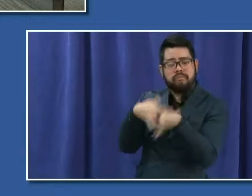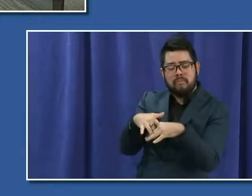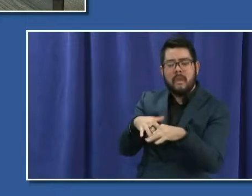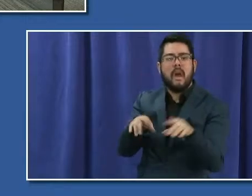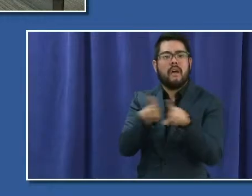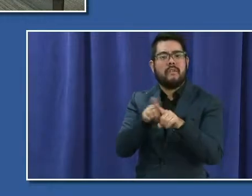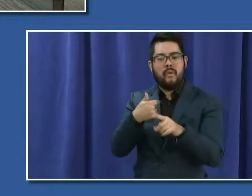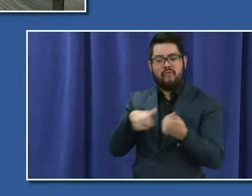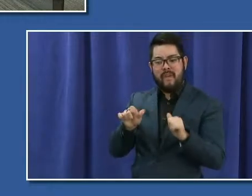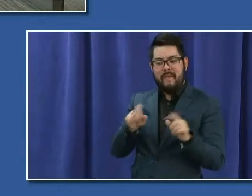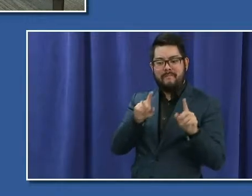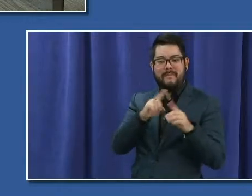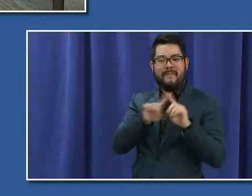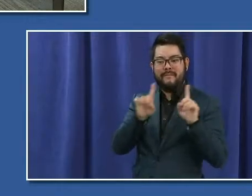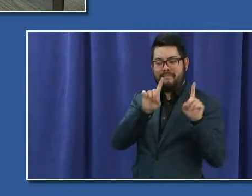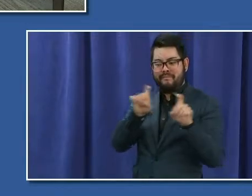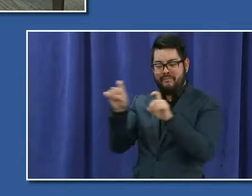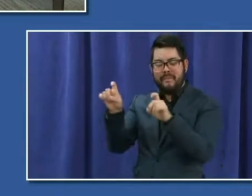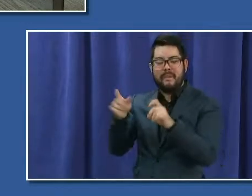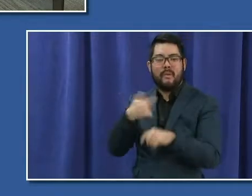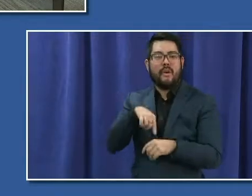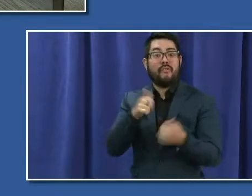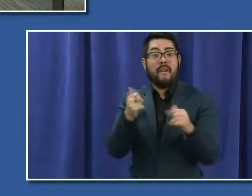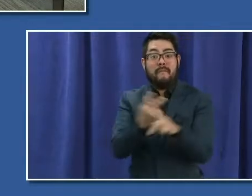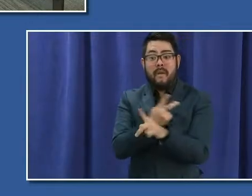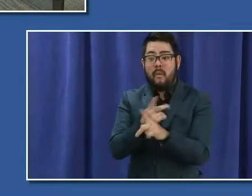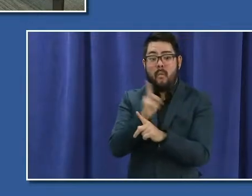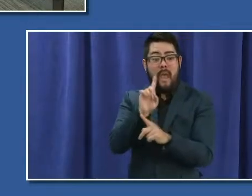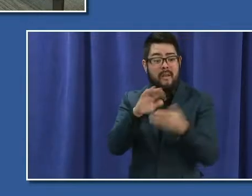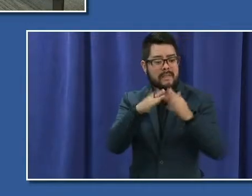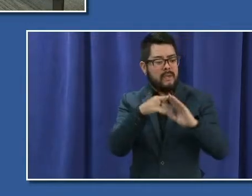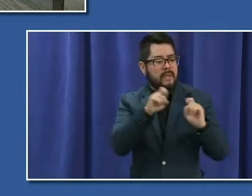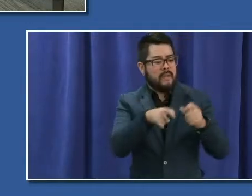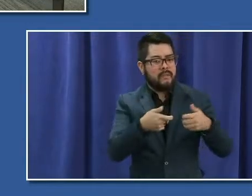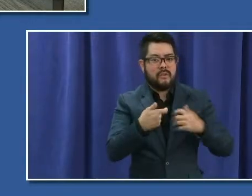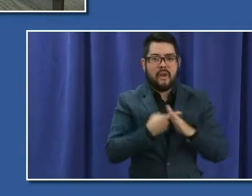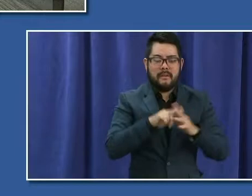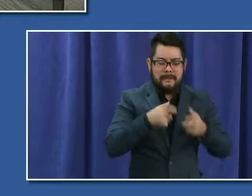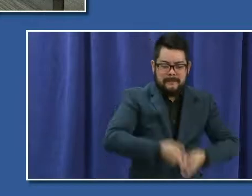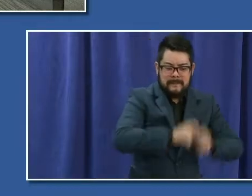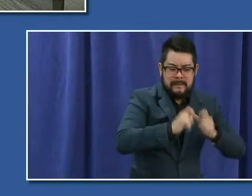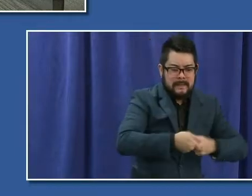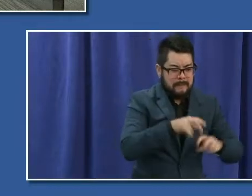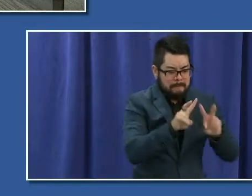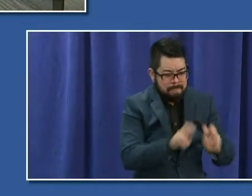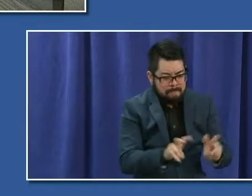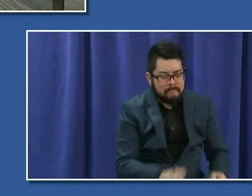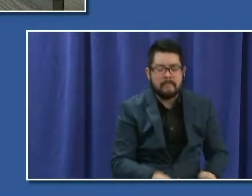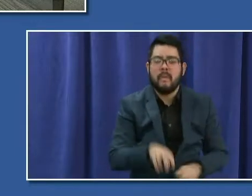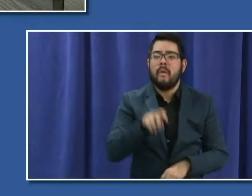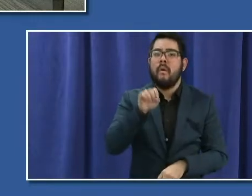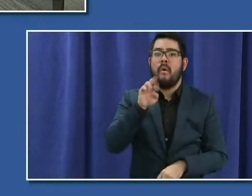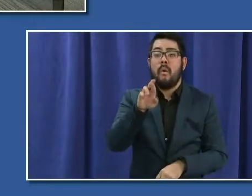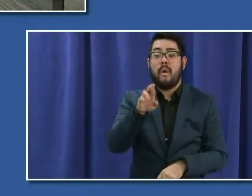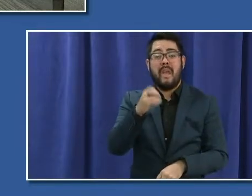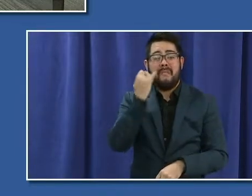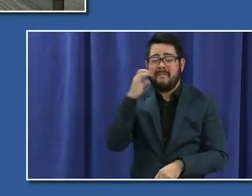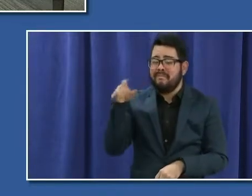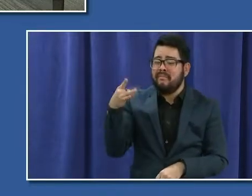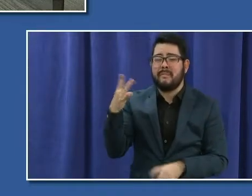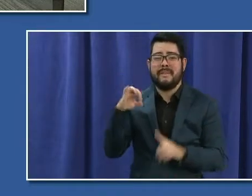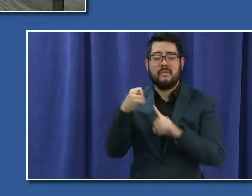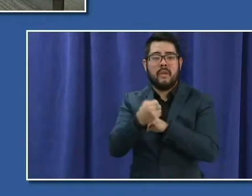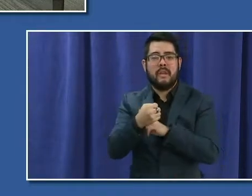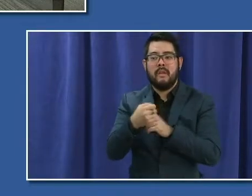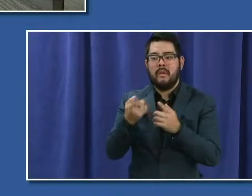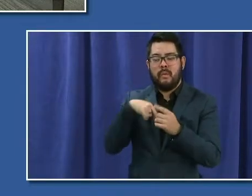pilots. We figure out where in the city we can start digging, where we think that the worst or the worst scenario is, so we can see exactly